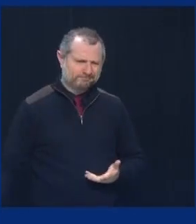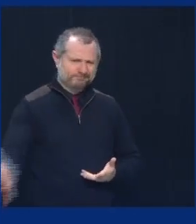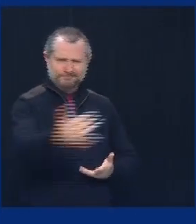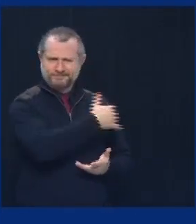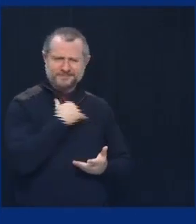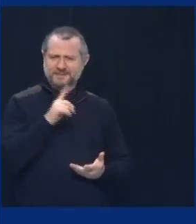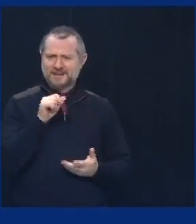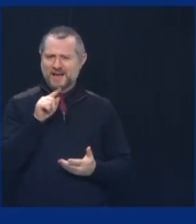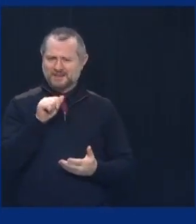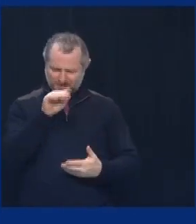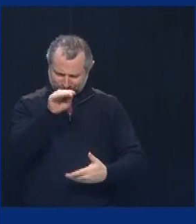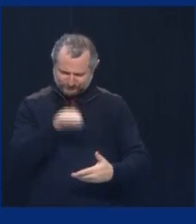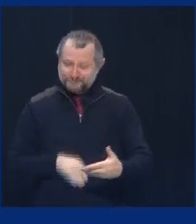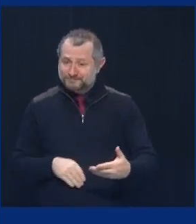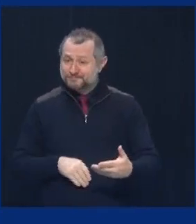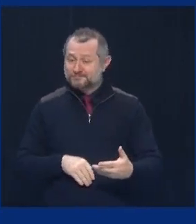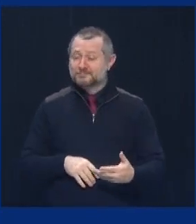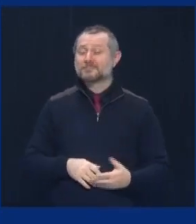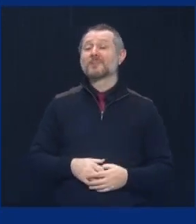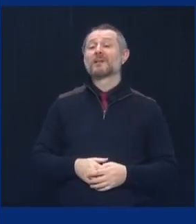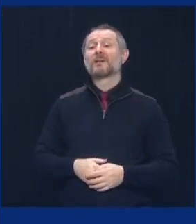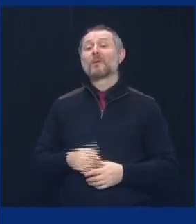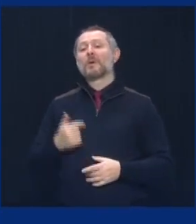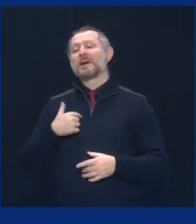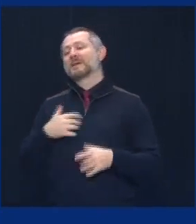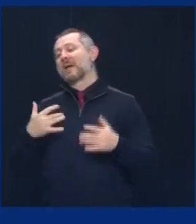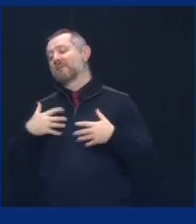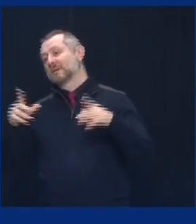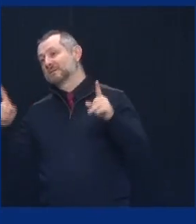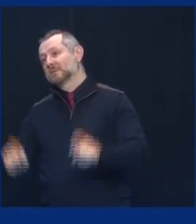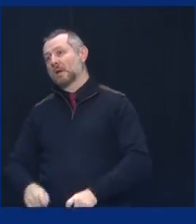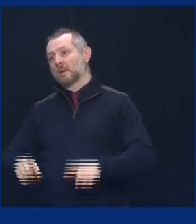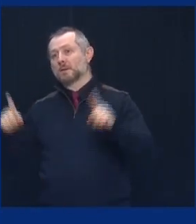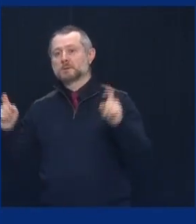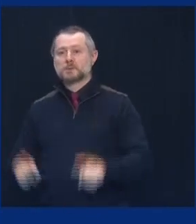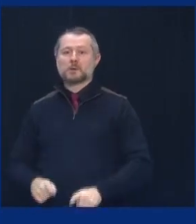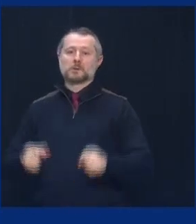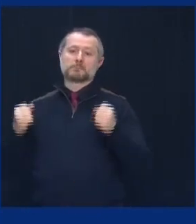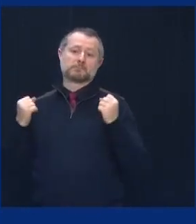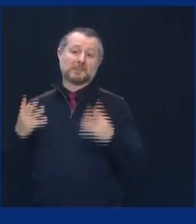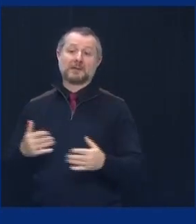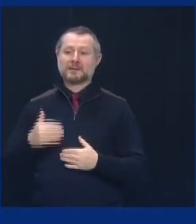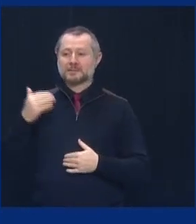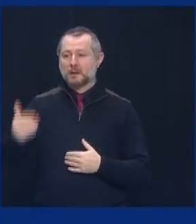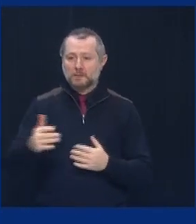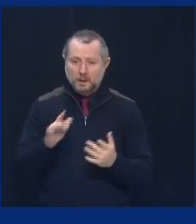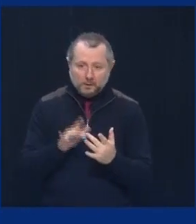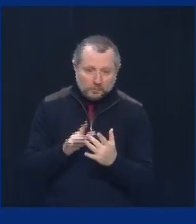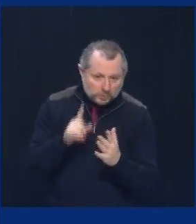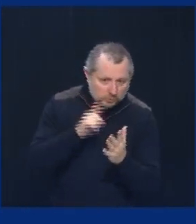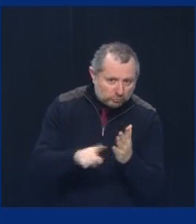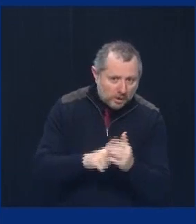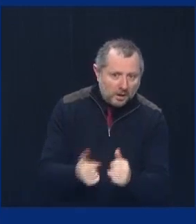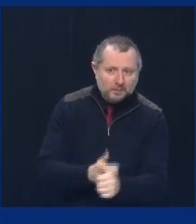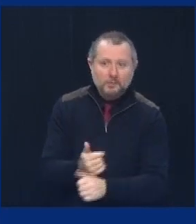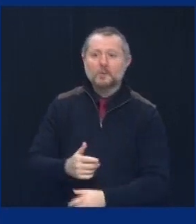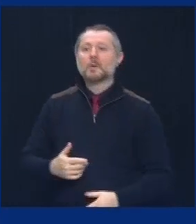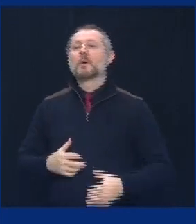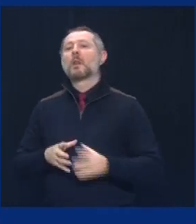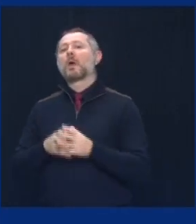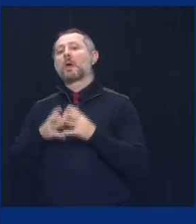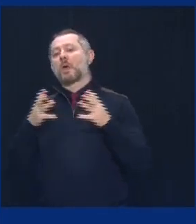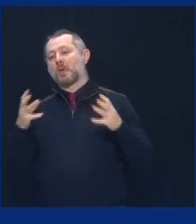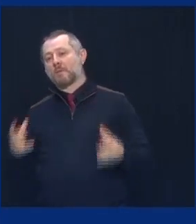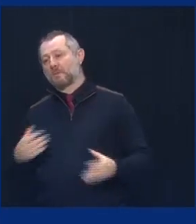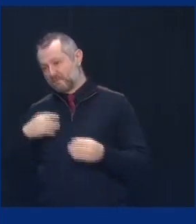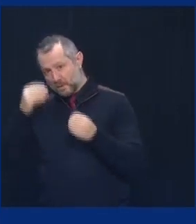So it's because we test so much, we then do so much contact tracing. It really is a very, I don't